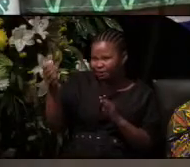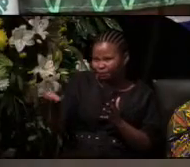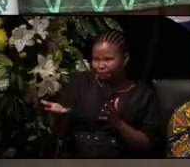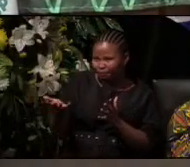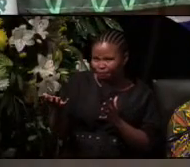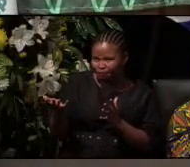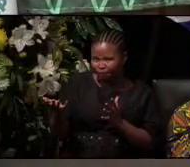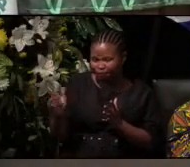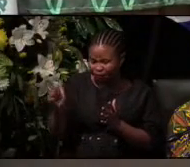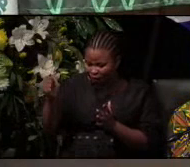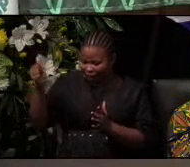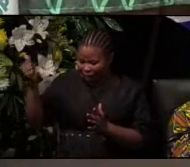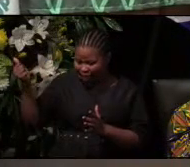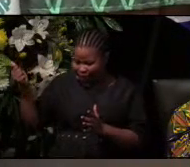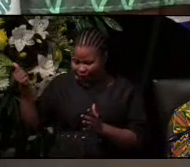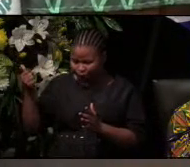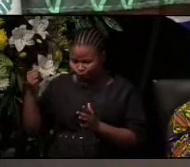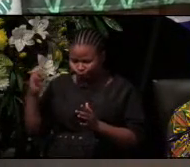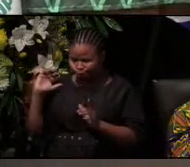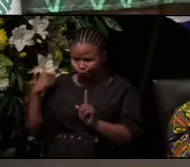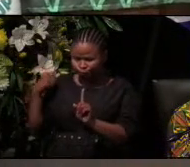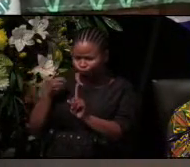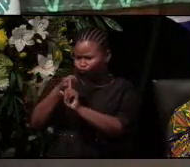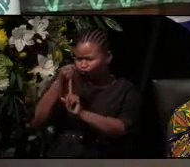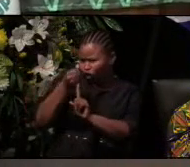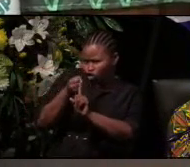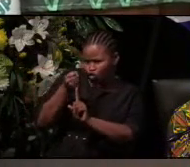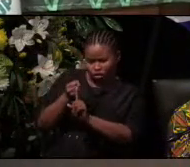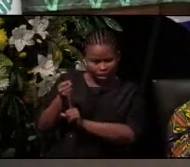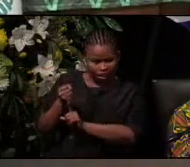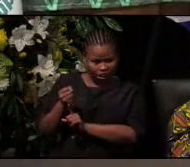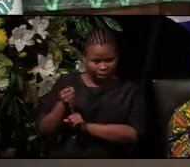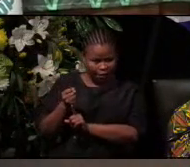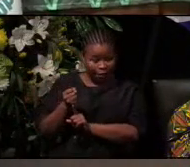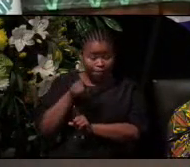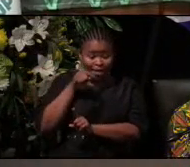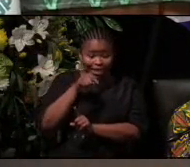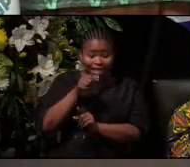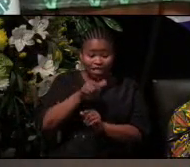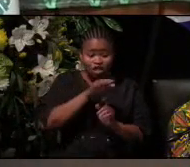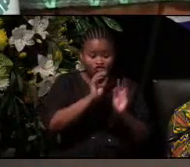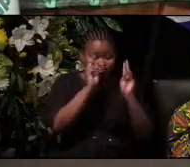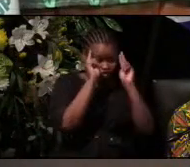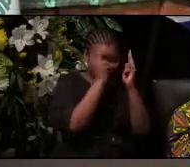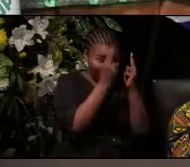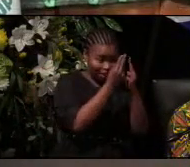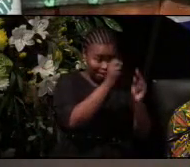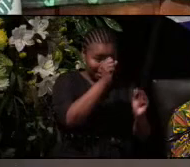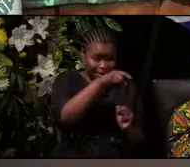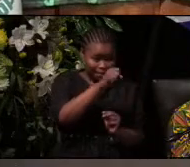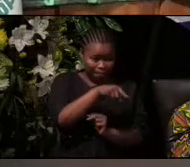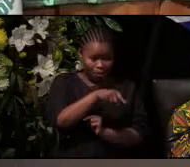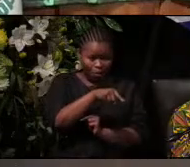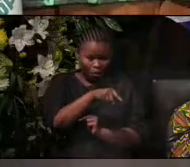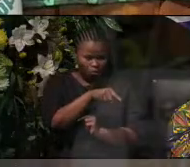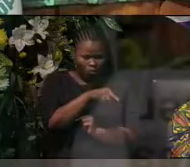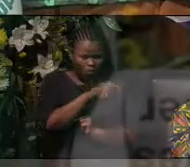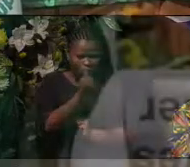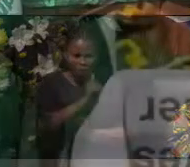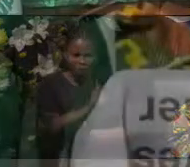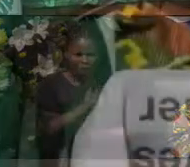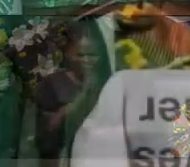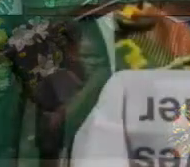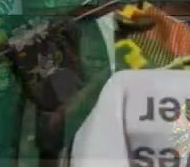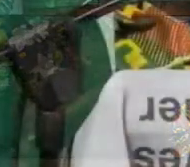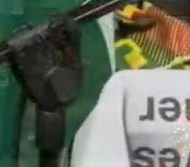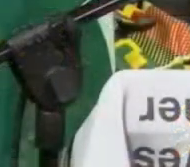other other Star Wars and legends so that at this University you will not